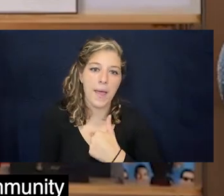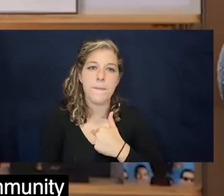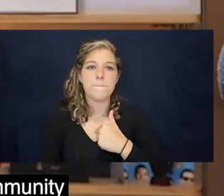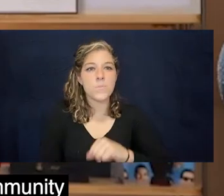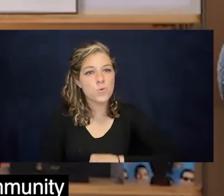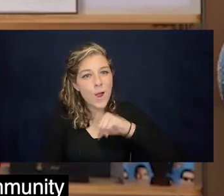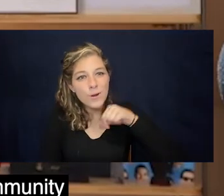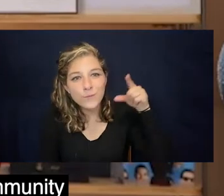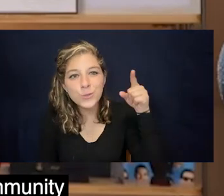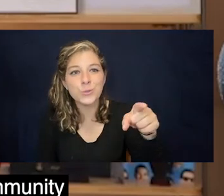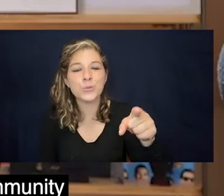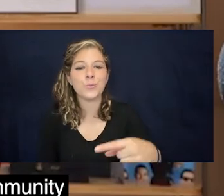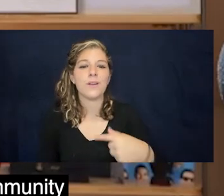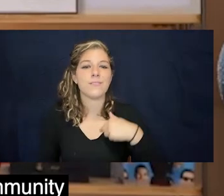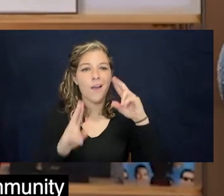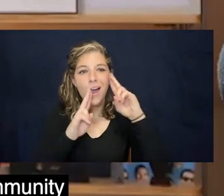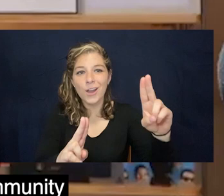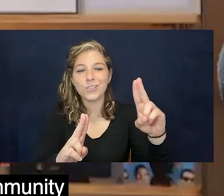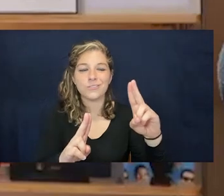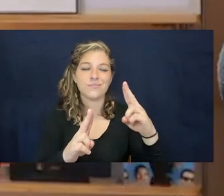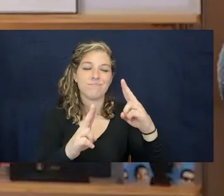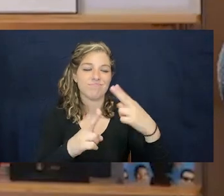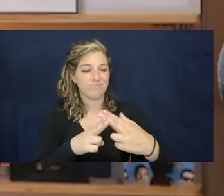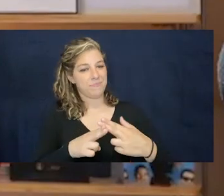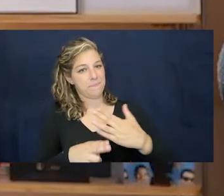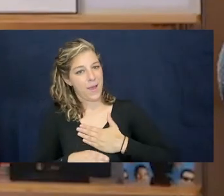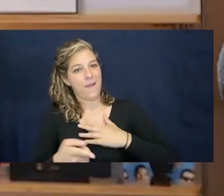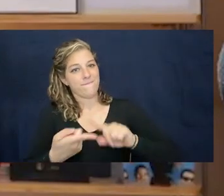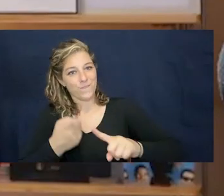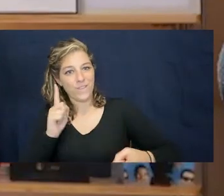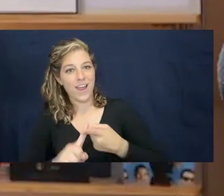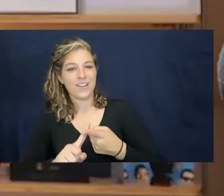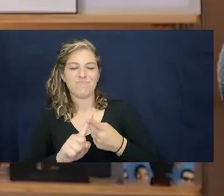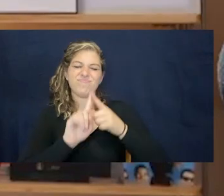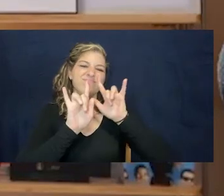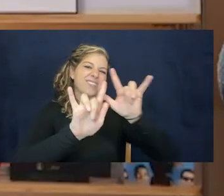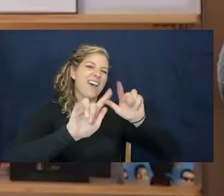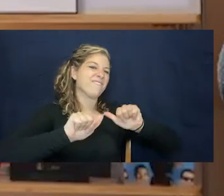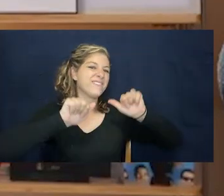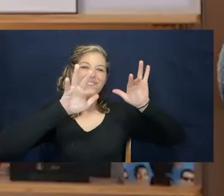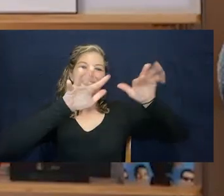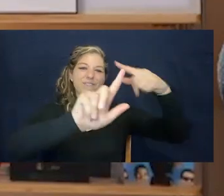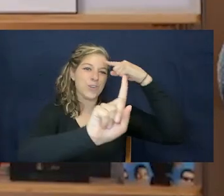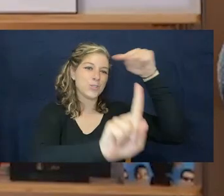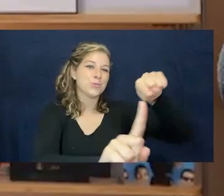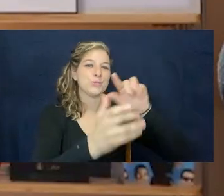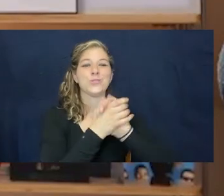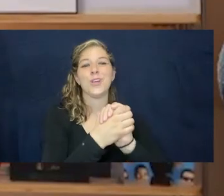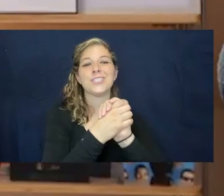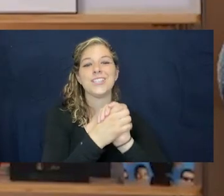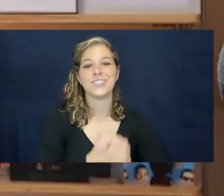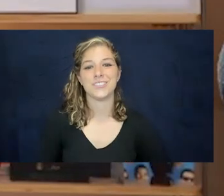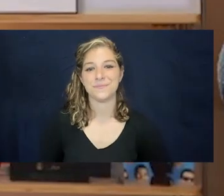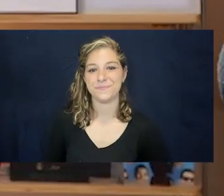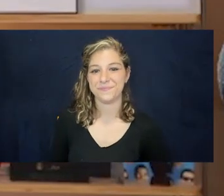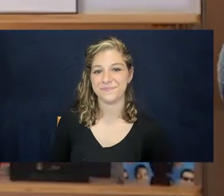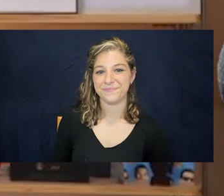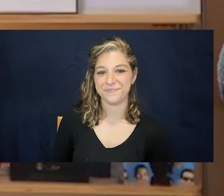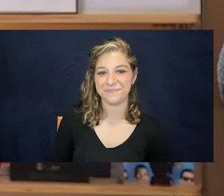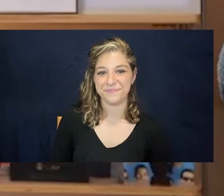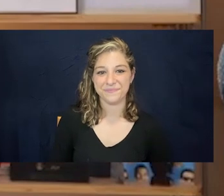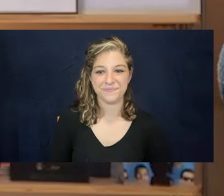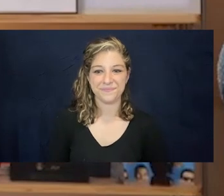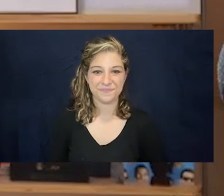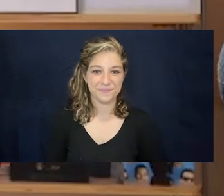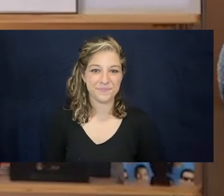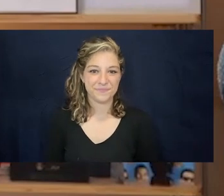and give back to our community every single day. I'm so proud of you and honored to call you a friend. Tons of love for